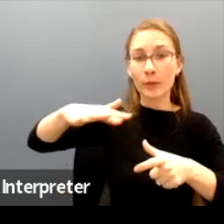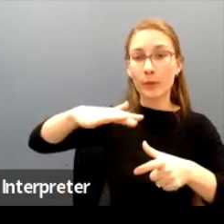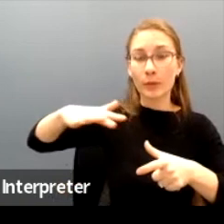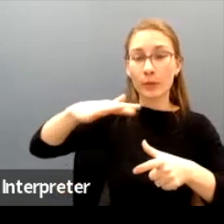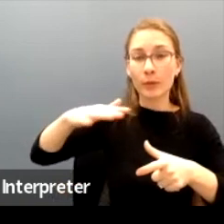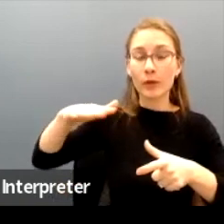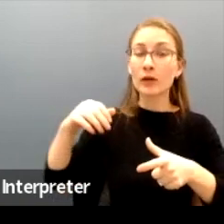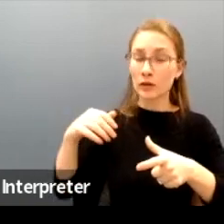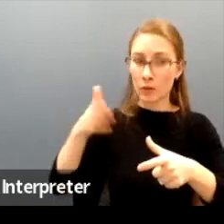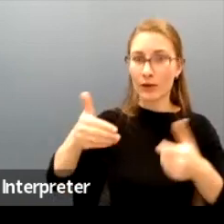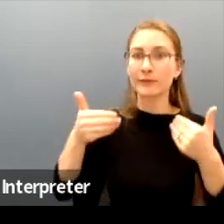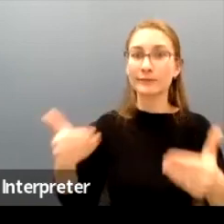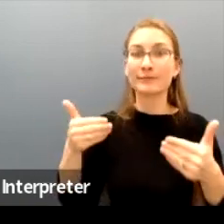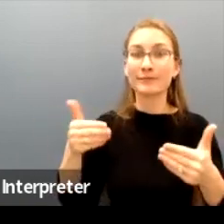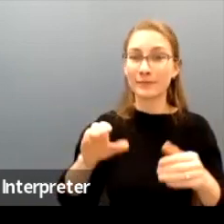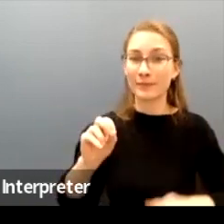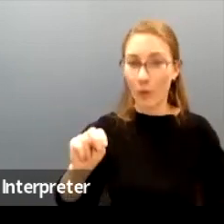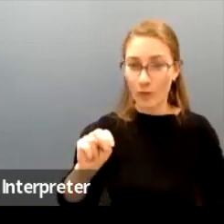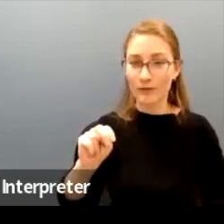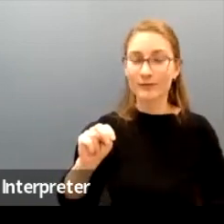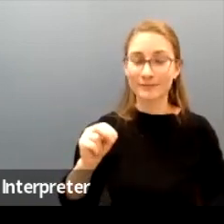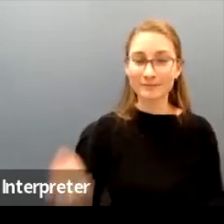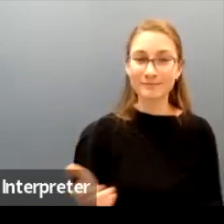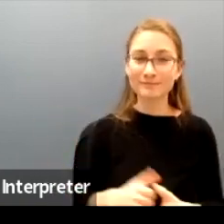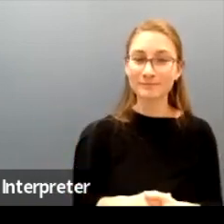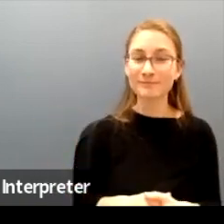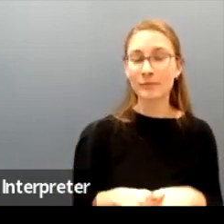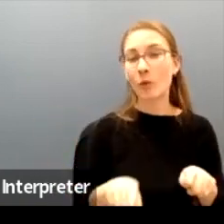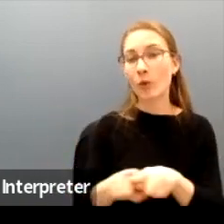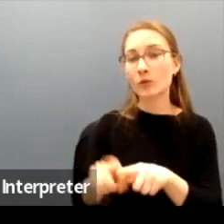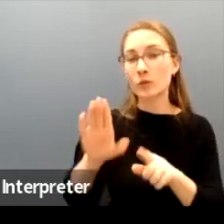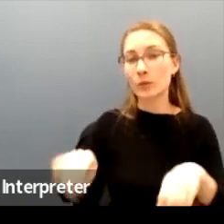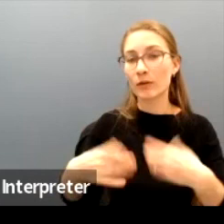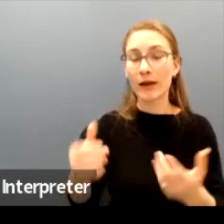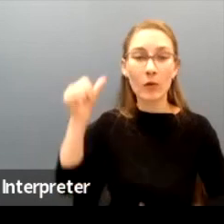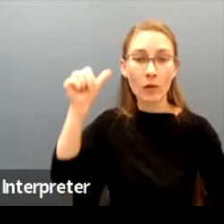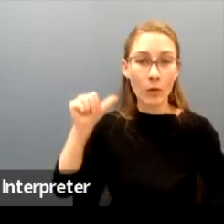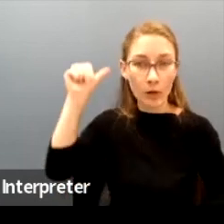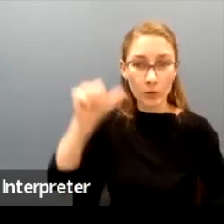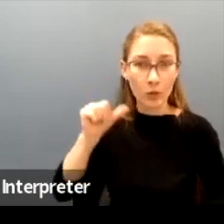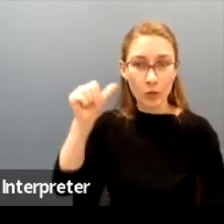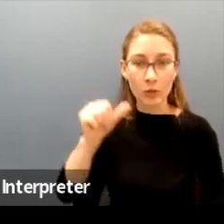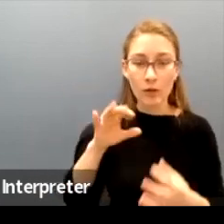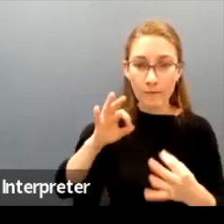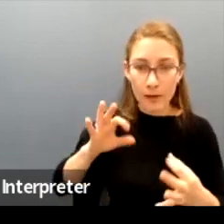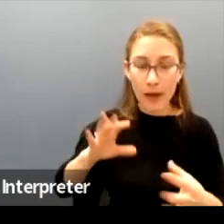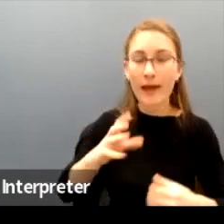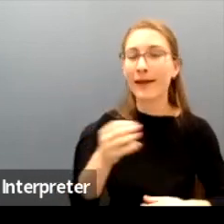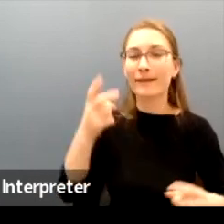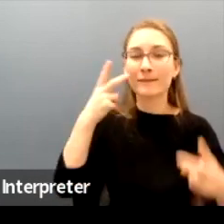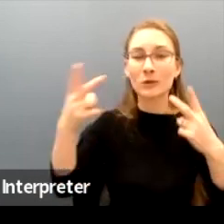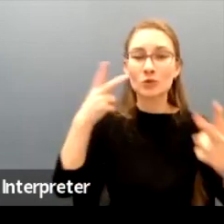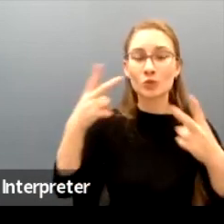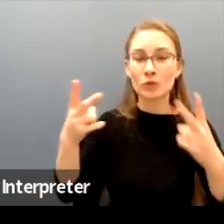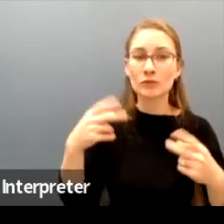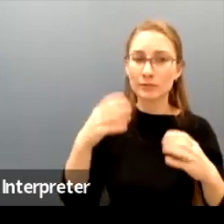to turn on, but it'll also give you audio feedback and visual feedback. So it'll light up blue and it'll make a beeping sound